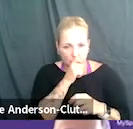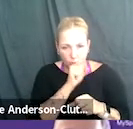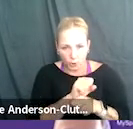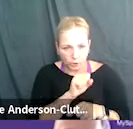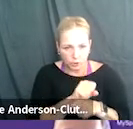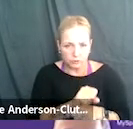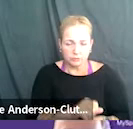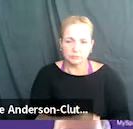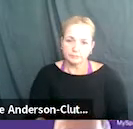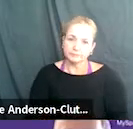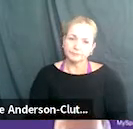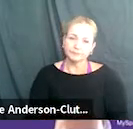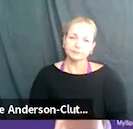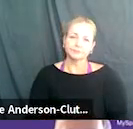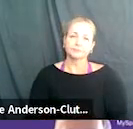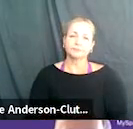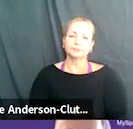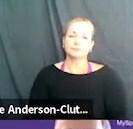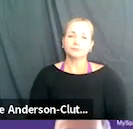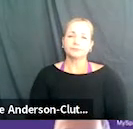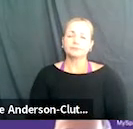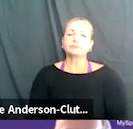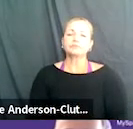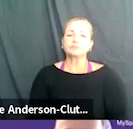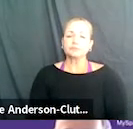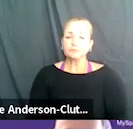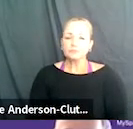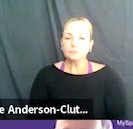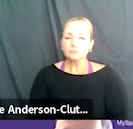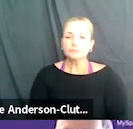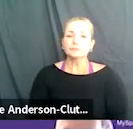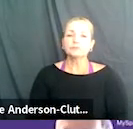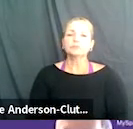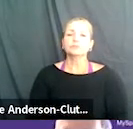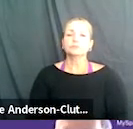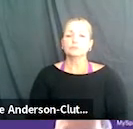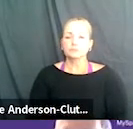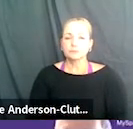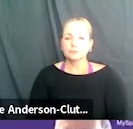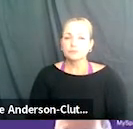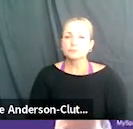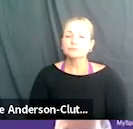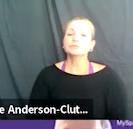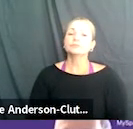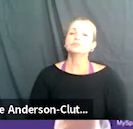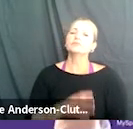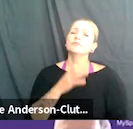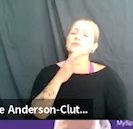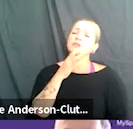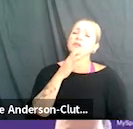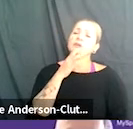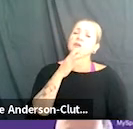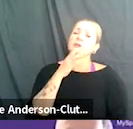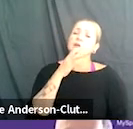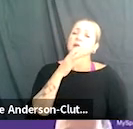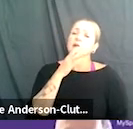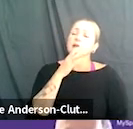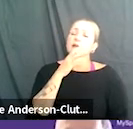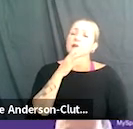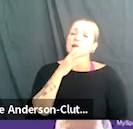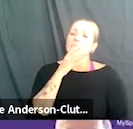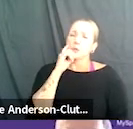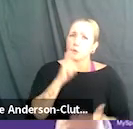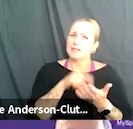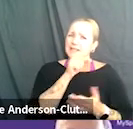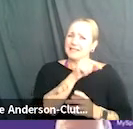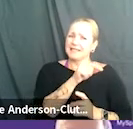schools closed down, he began to become much more insistent about things being exactly where he thought they should be. It's not clear that that's where they actually were meant to be, but in his mind, that's apparently where they